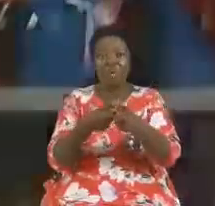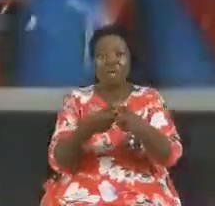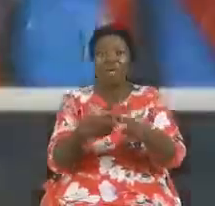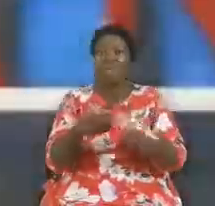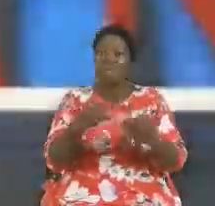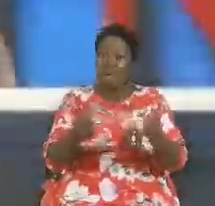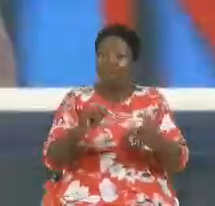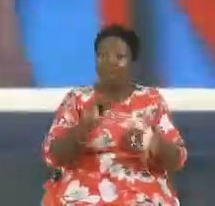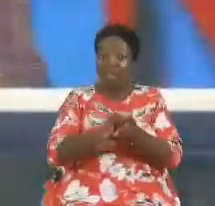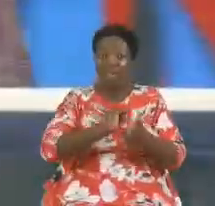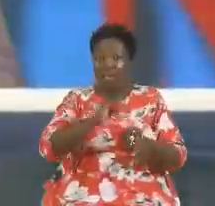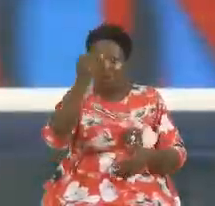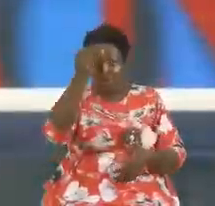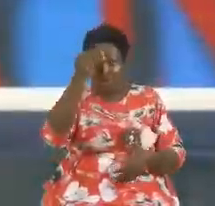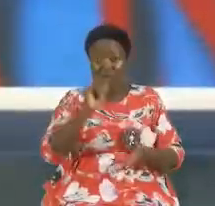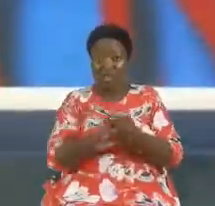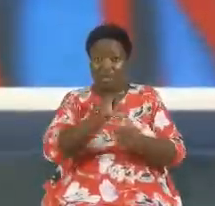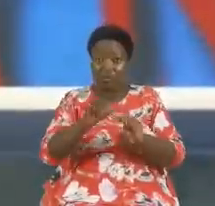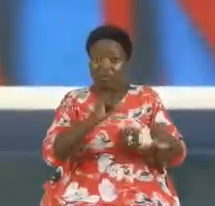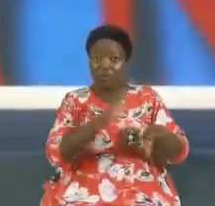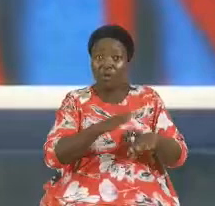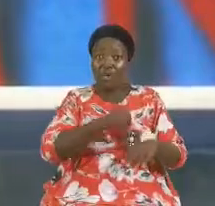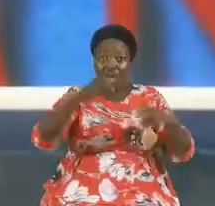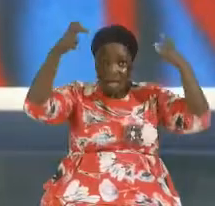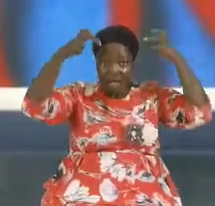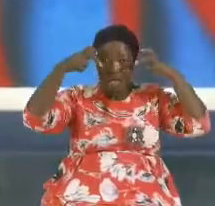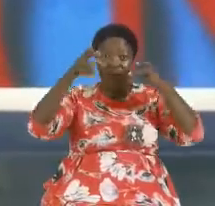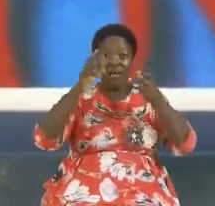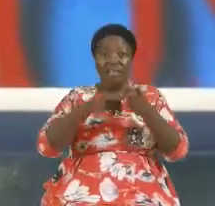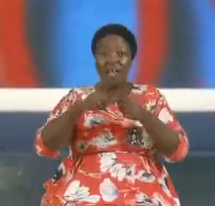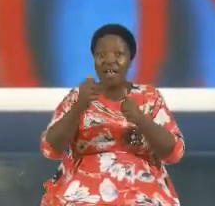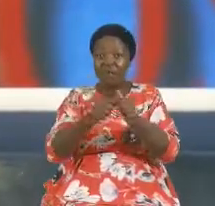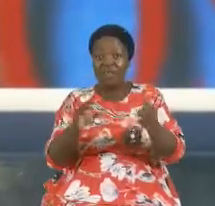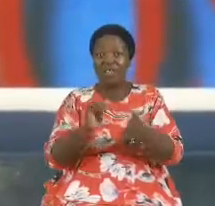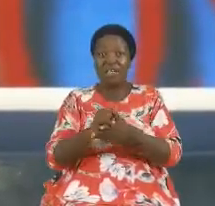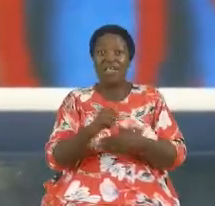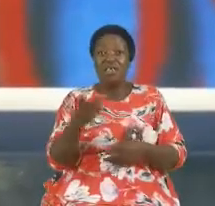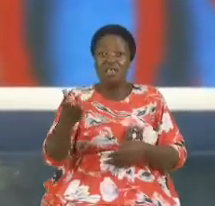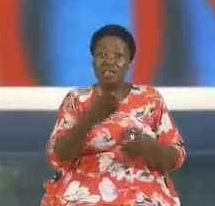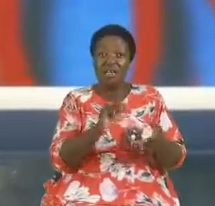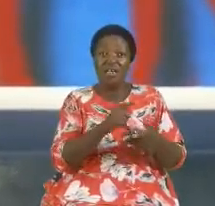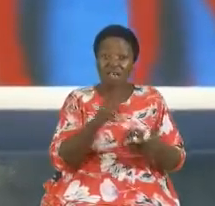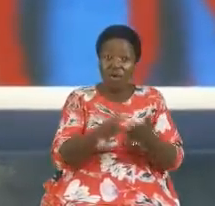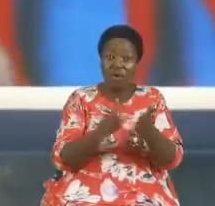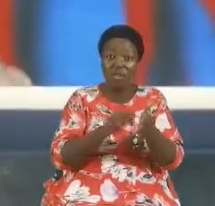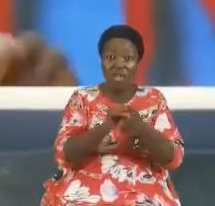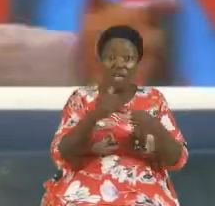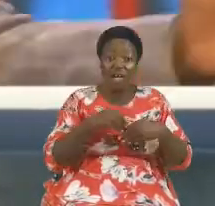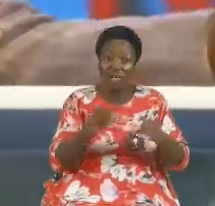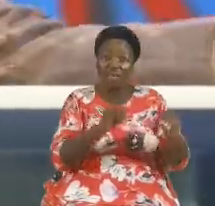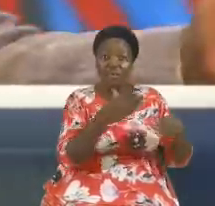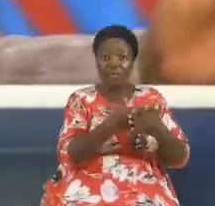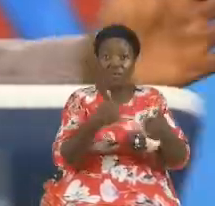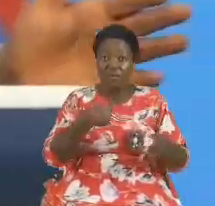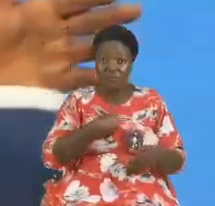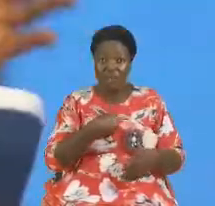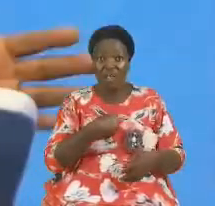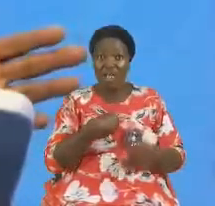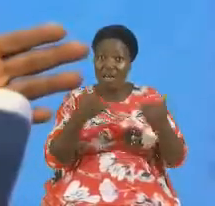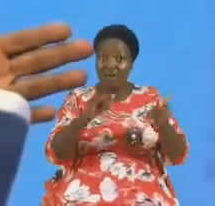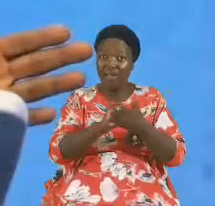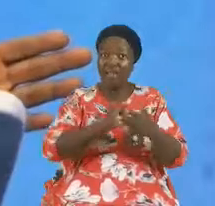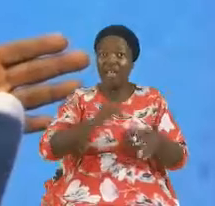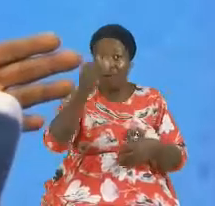I therefore, so run. He said, now that I know, I'm going to wear a crown. Everything the race